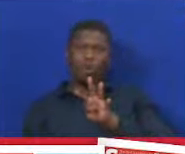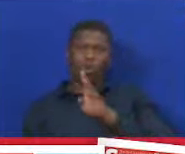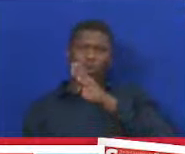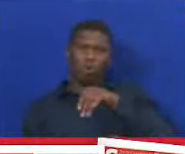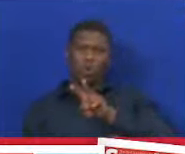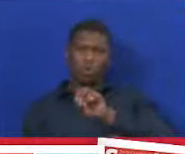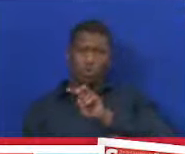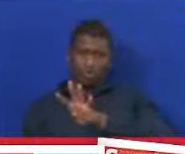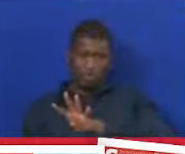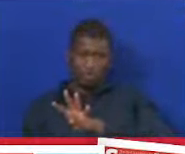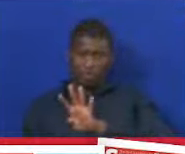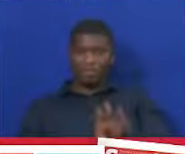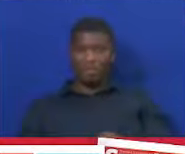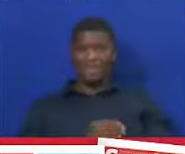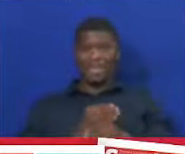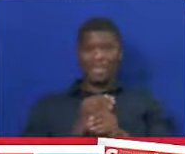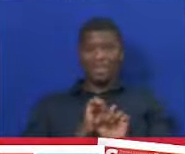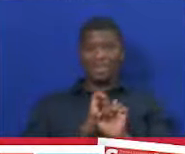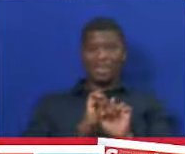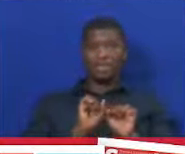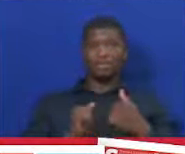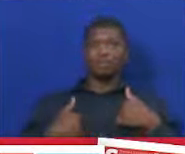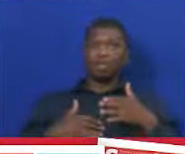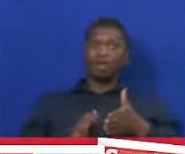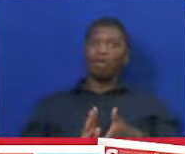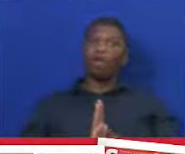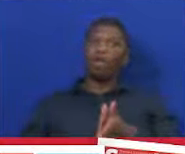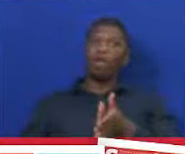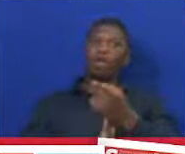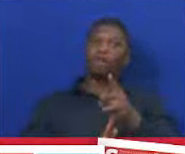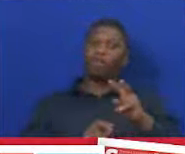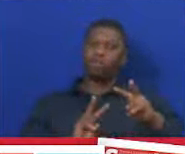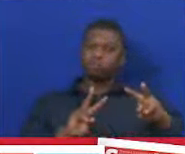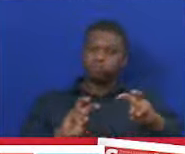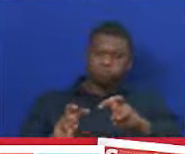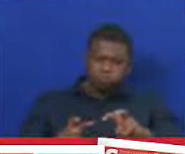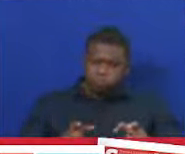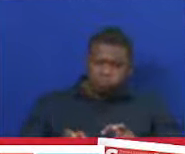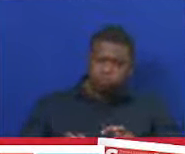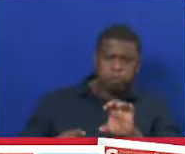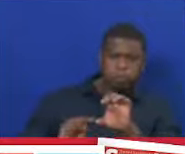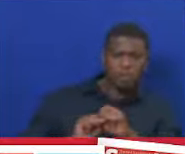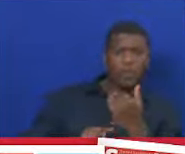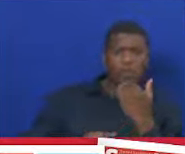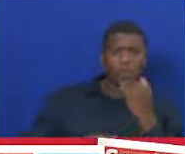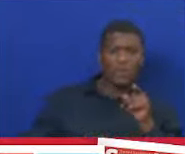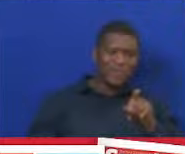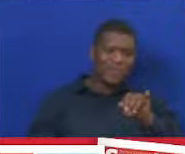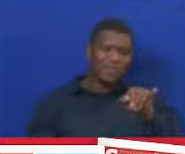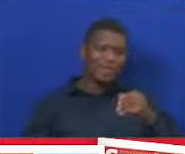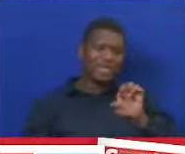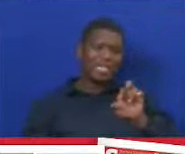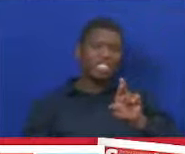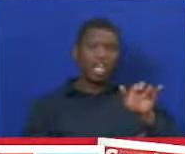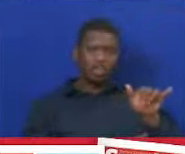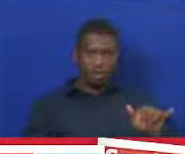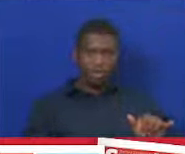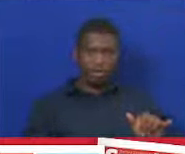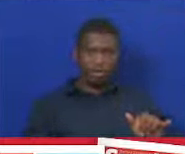the search of Mr. Jerry Ushoga at the residence of